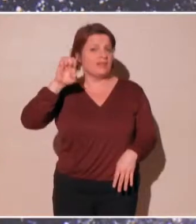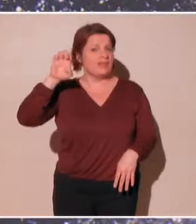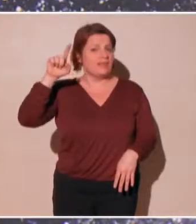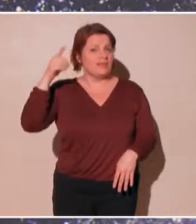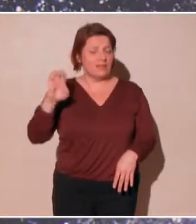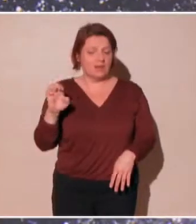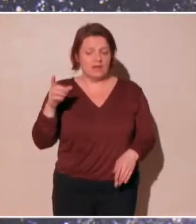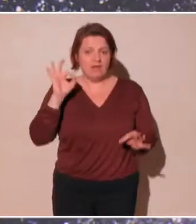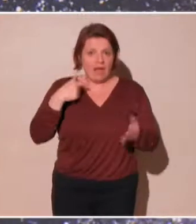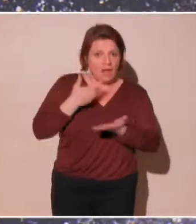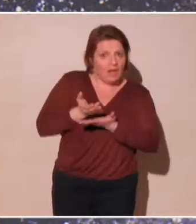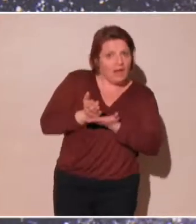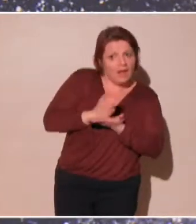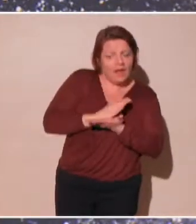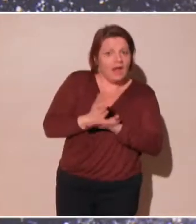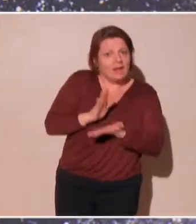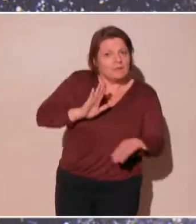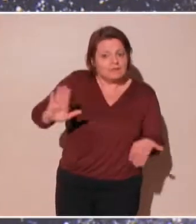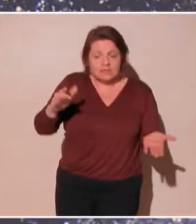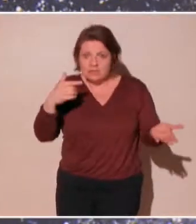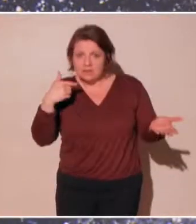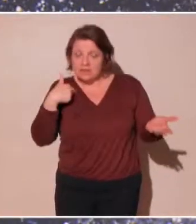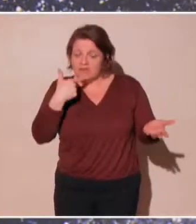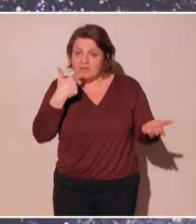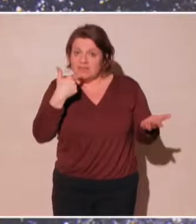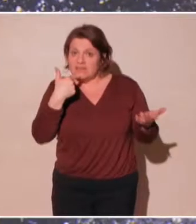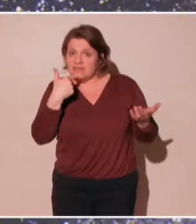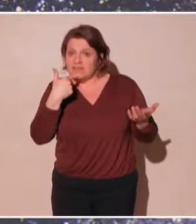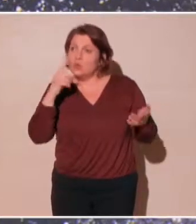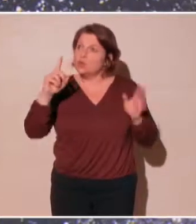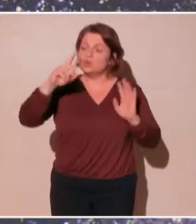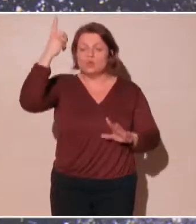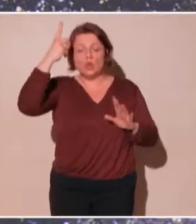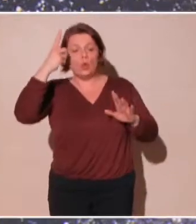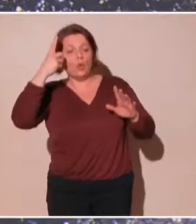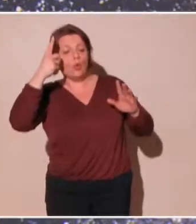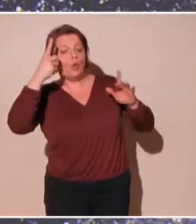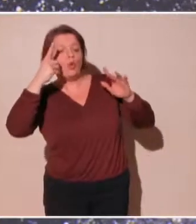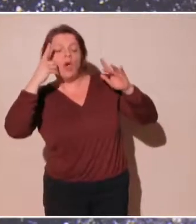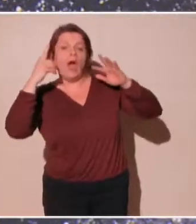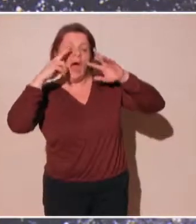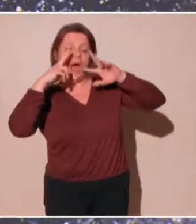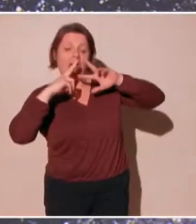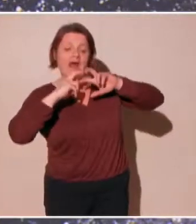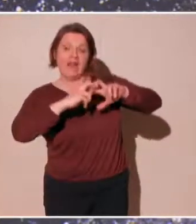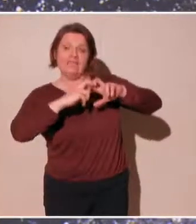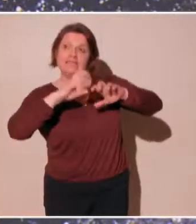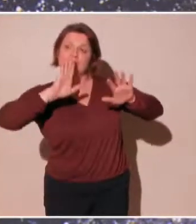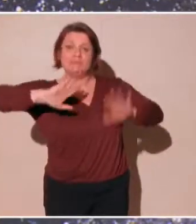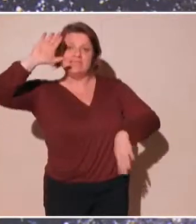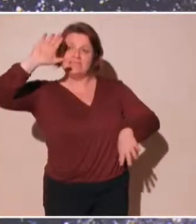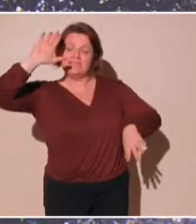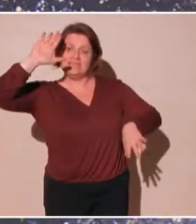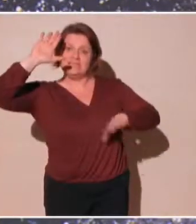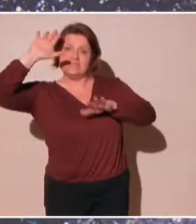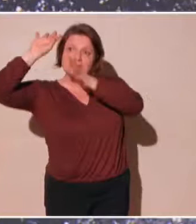because there is obviously an innate ambivalence. Of course, there is something absolutely wonderful that one